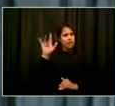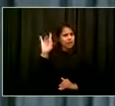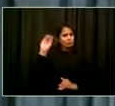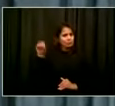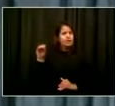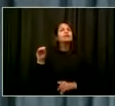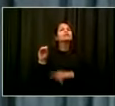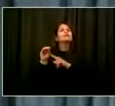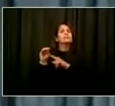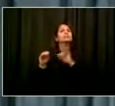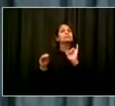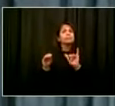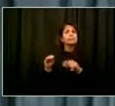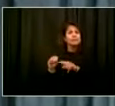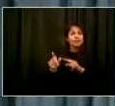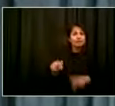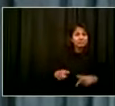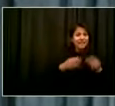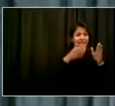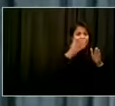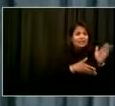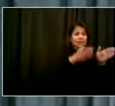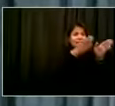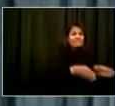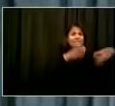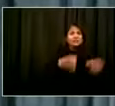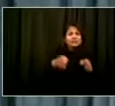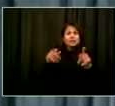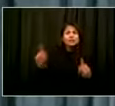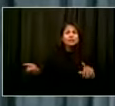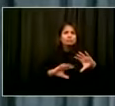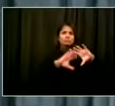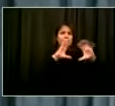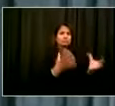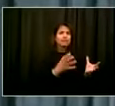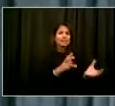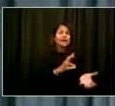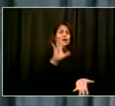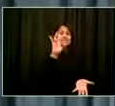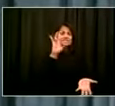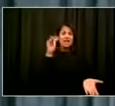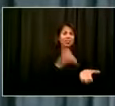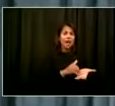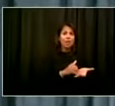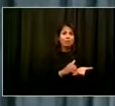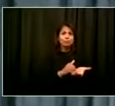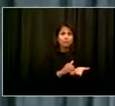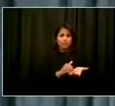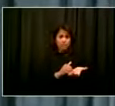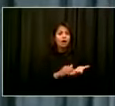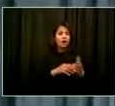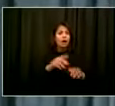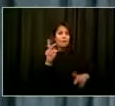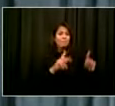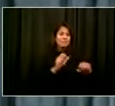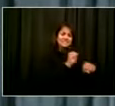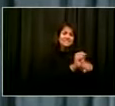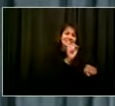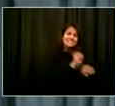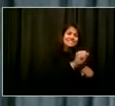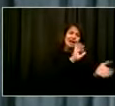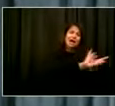or $70,000 over 10 years, not to mention, of course, the importance of the political representation. We could not, as the